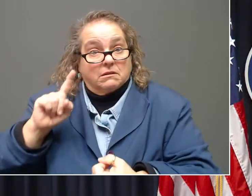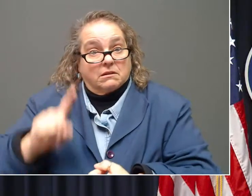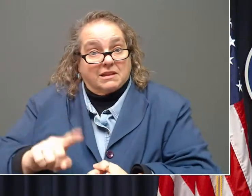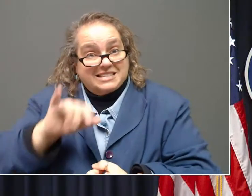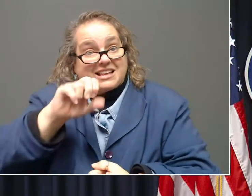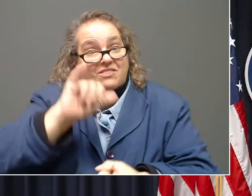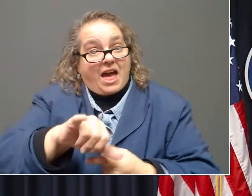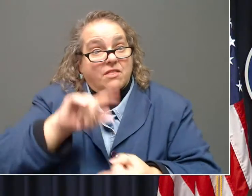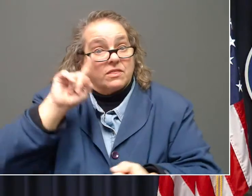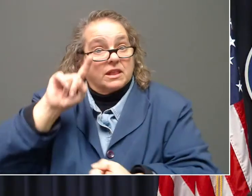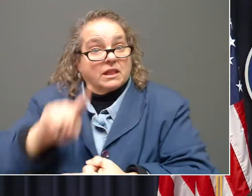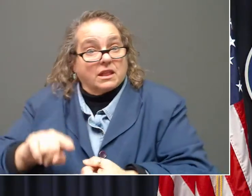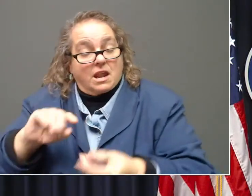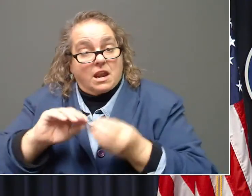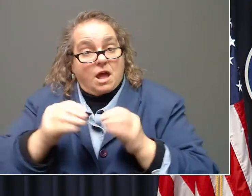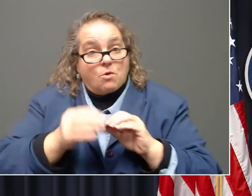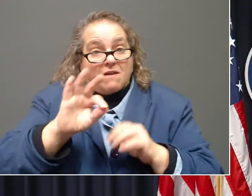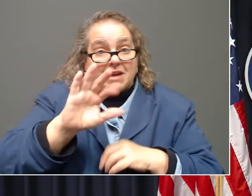WLEX.